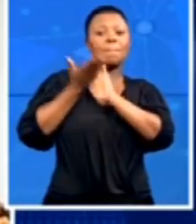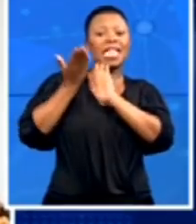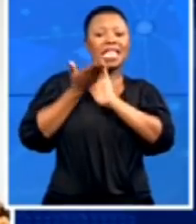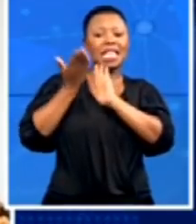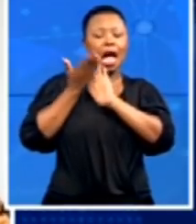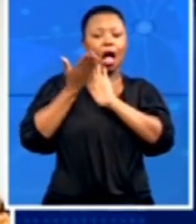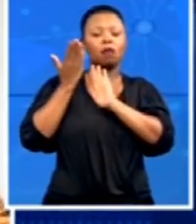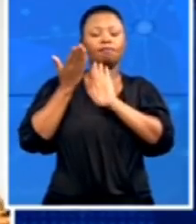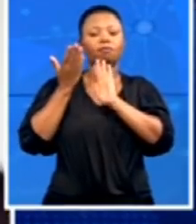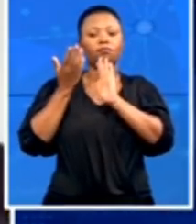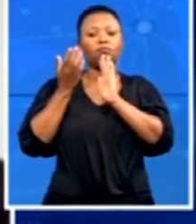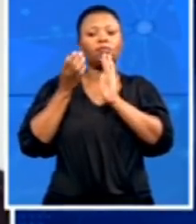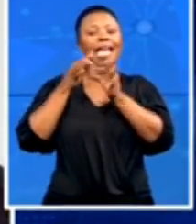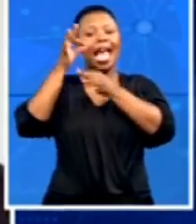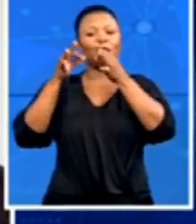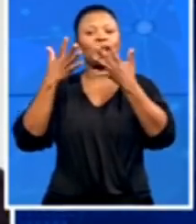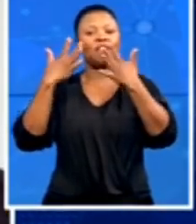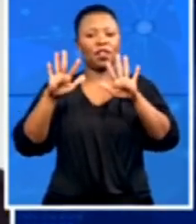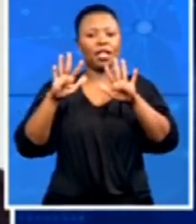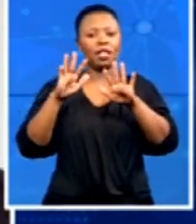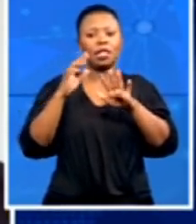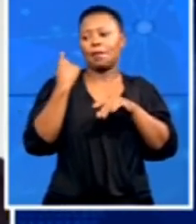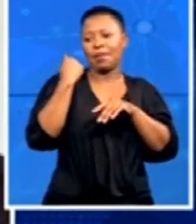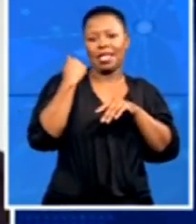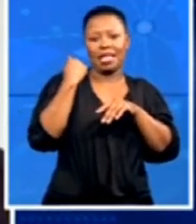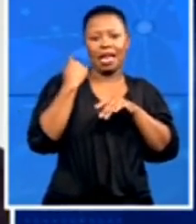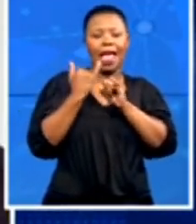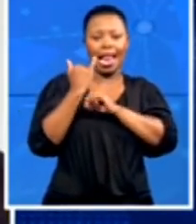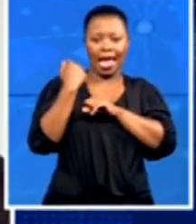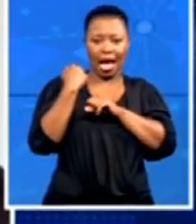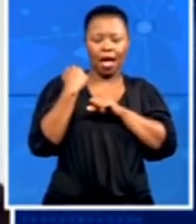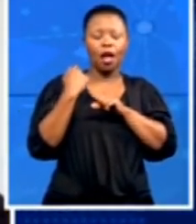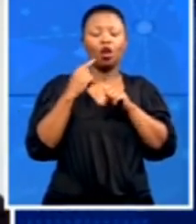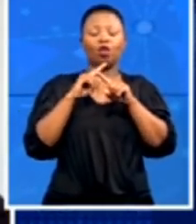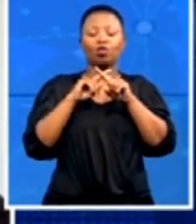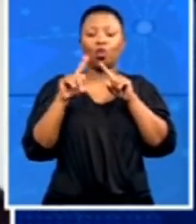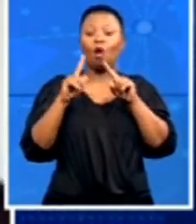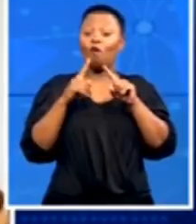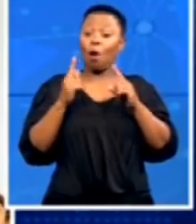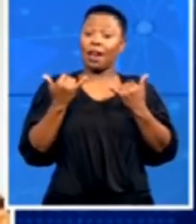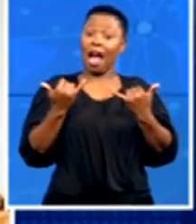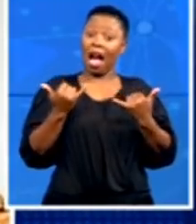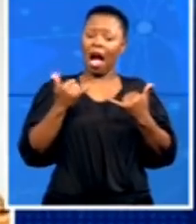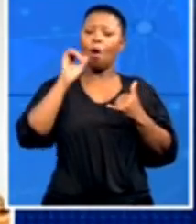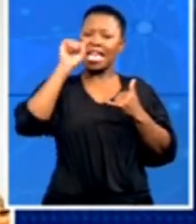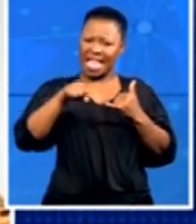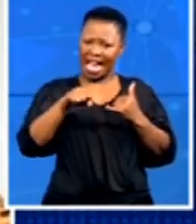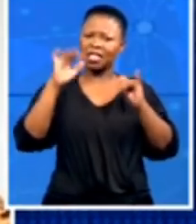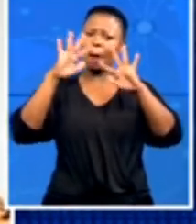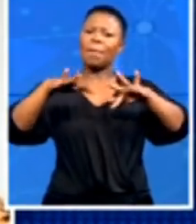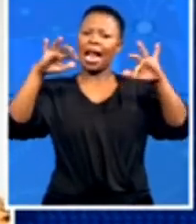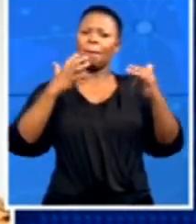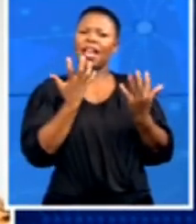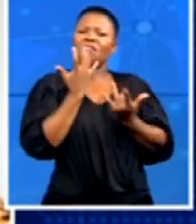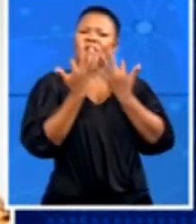for now, we know that, yes, there is fire in Parliament. Where and how